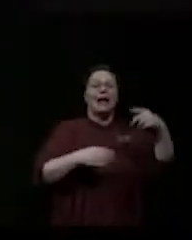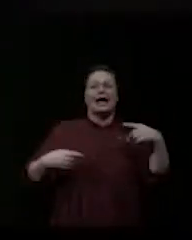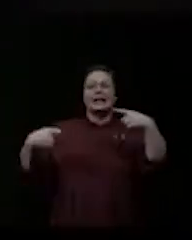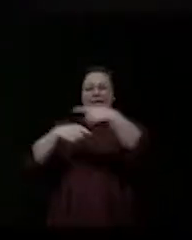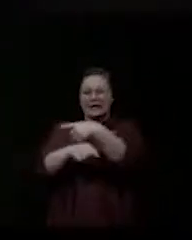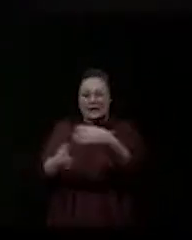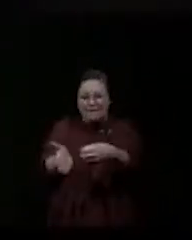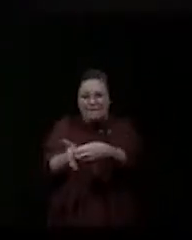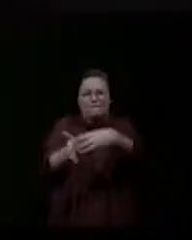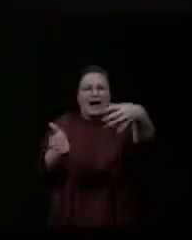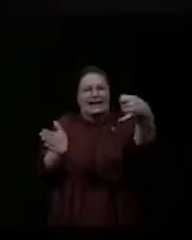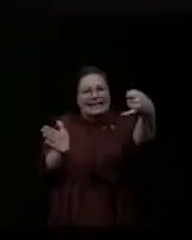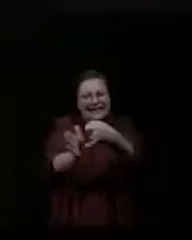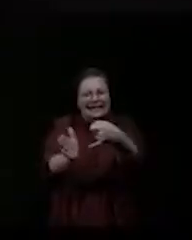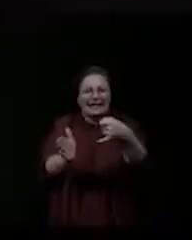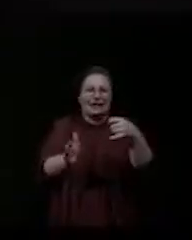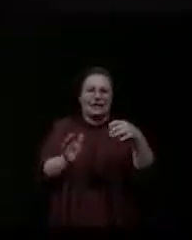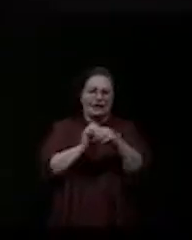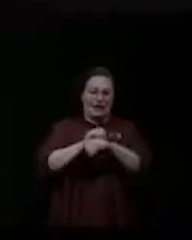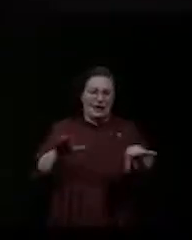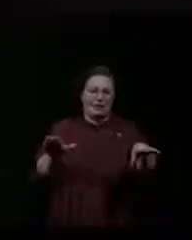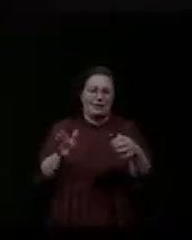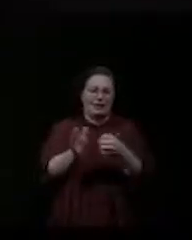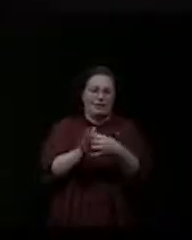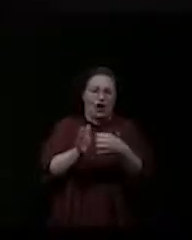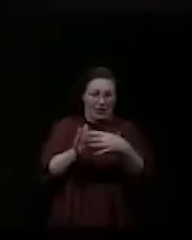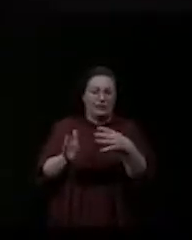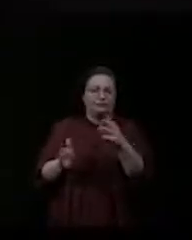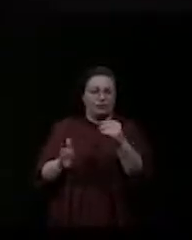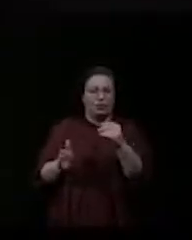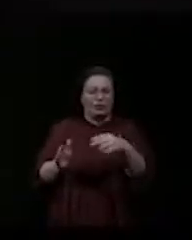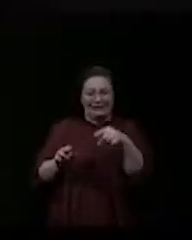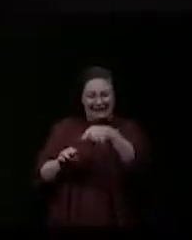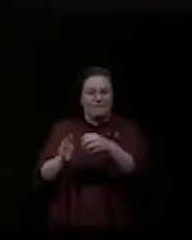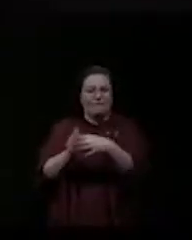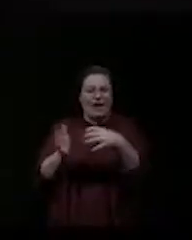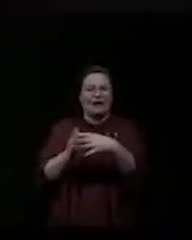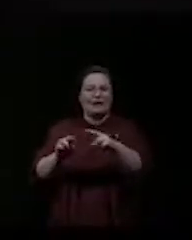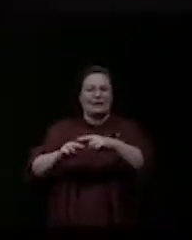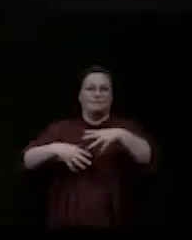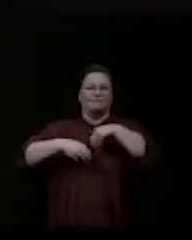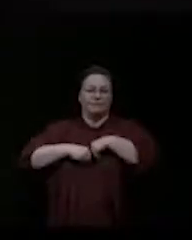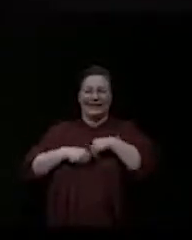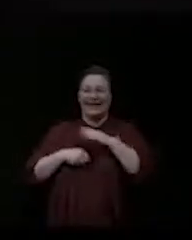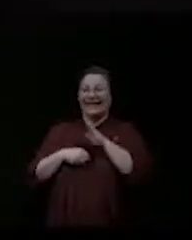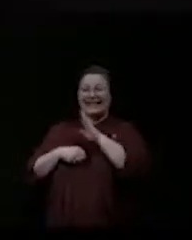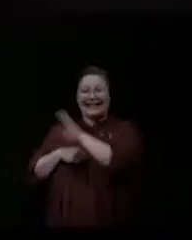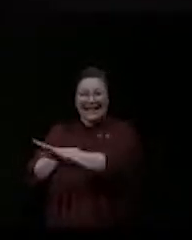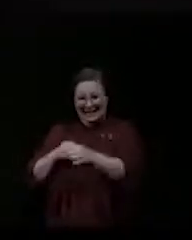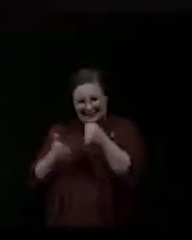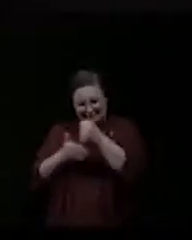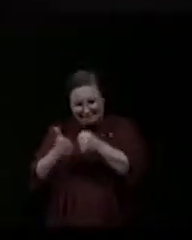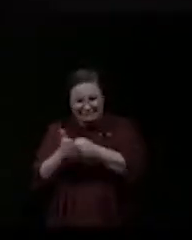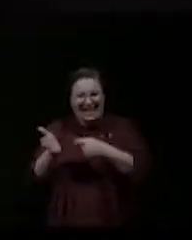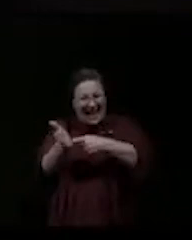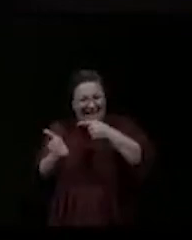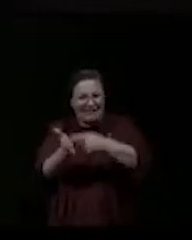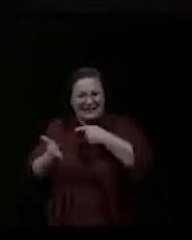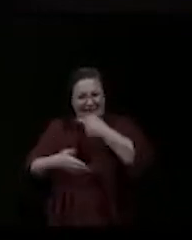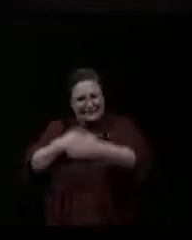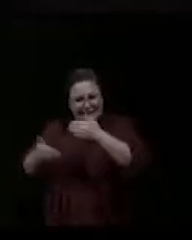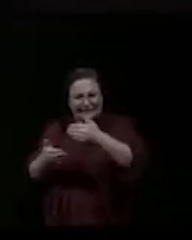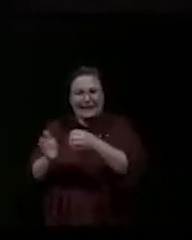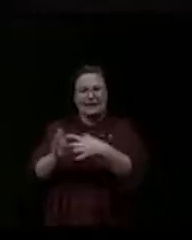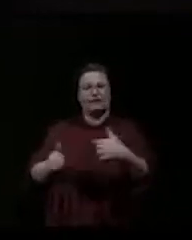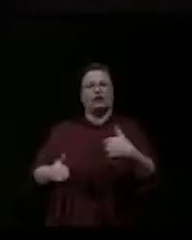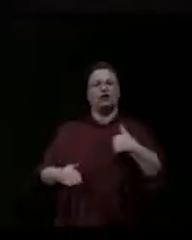embodied in the Declaration. It is their tenacity, their persistence, that gives me hope in such